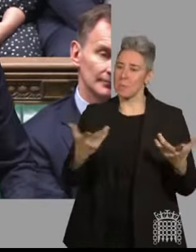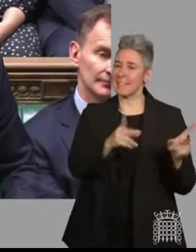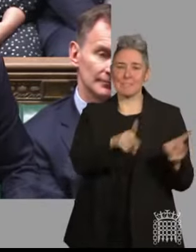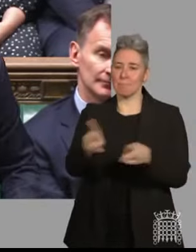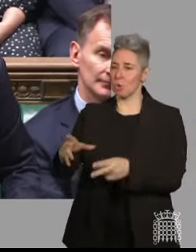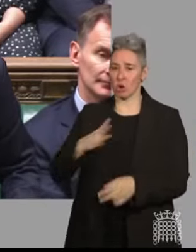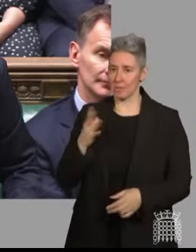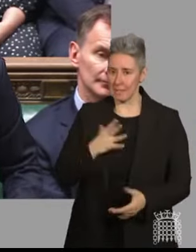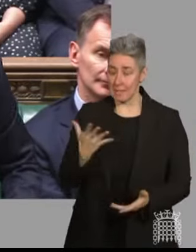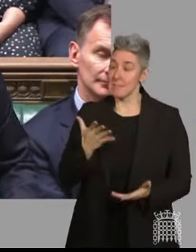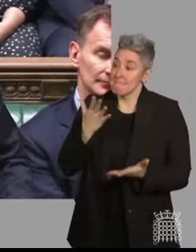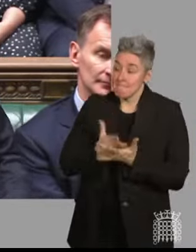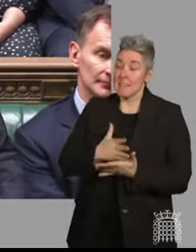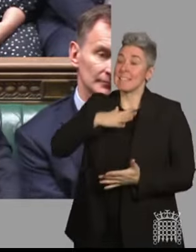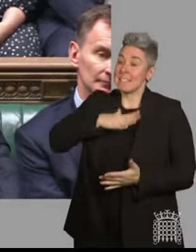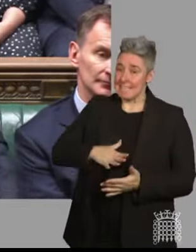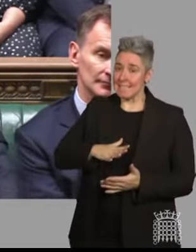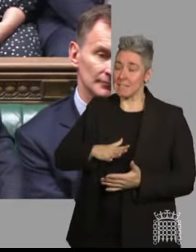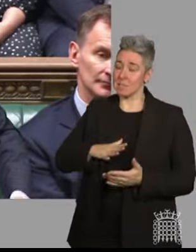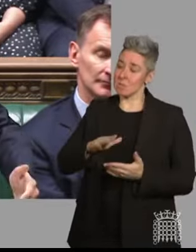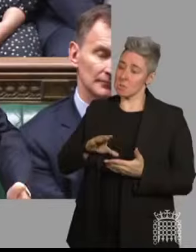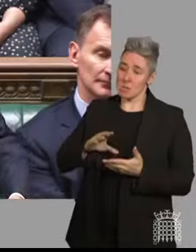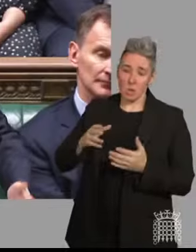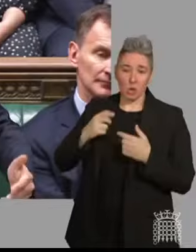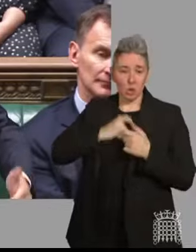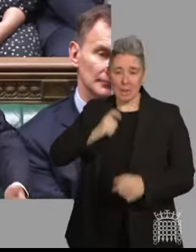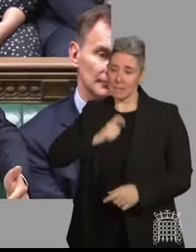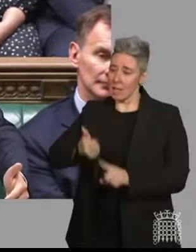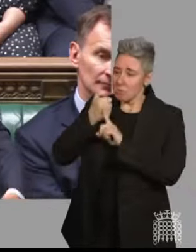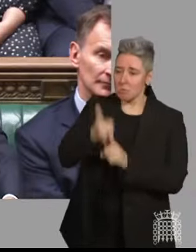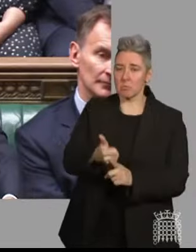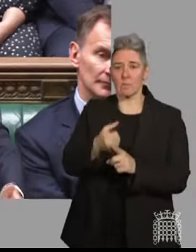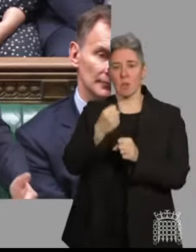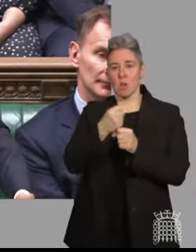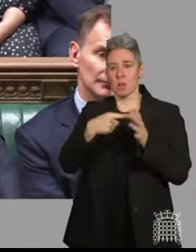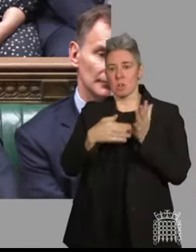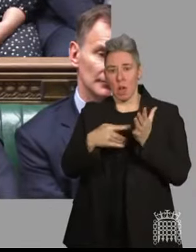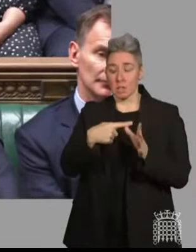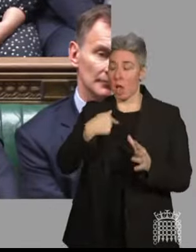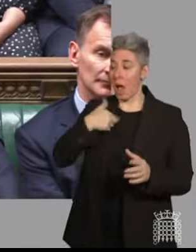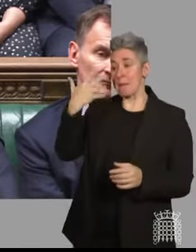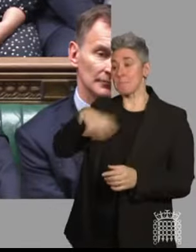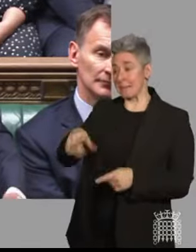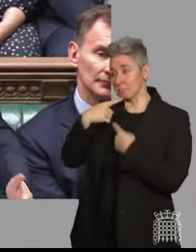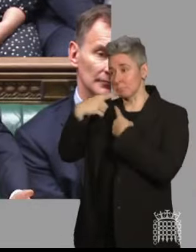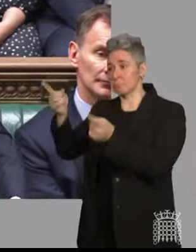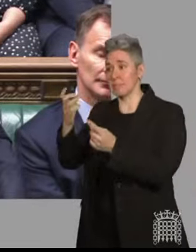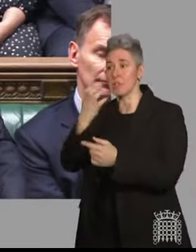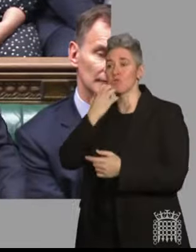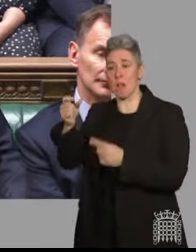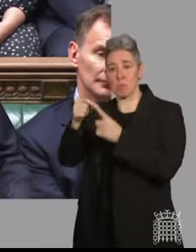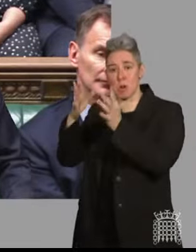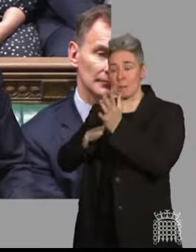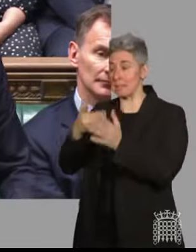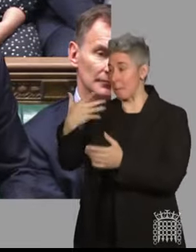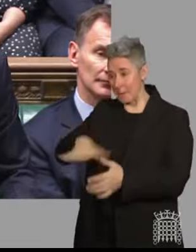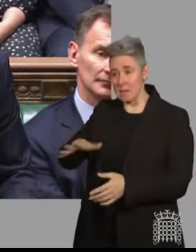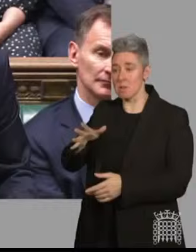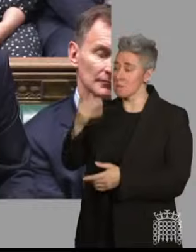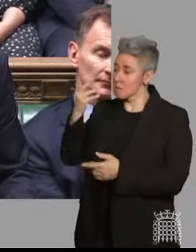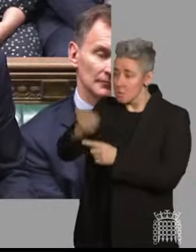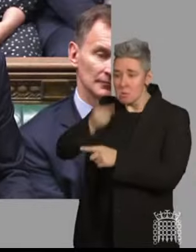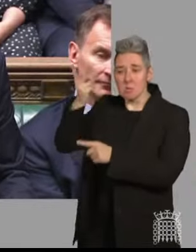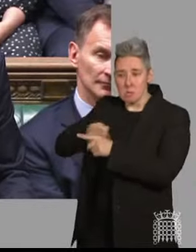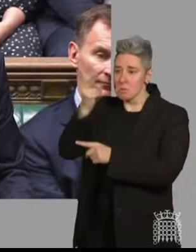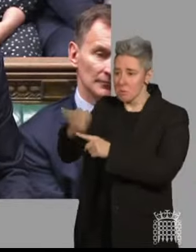points repeatedly to Prime Minister Netanyahu, and we are doing our bit to get more aid in. As I said, we've trebled our aid commitment. We've